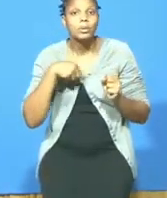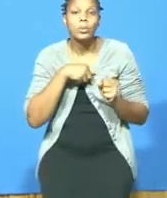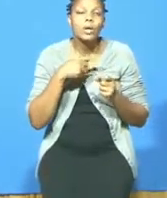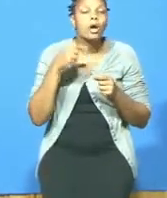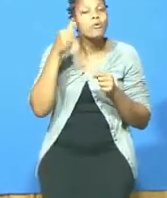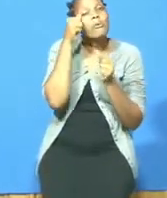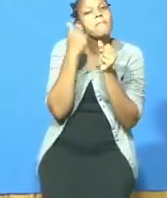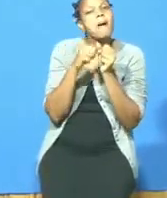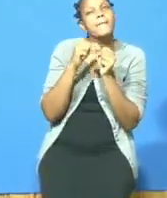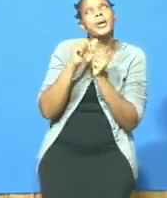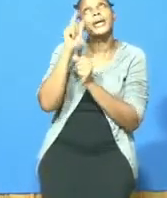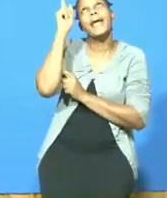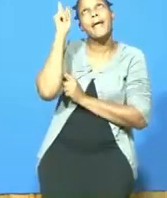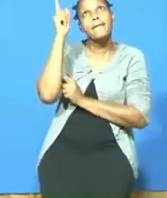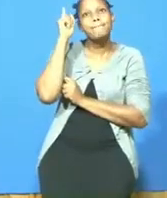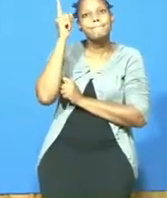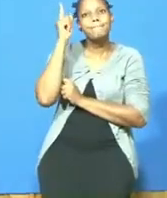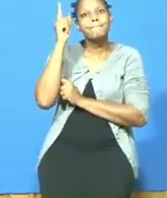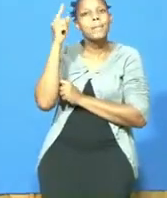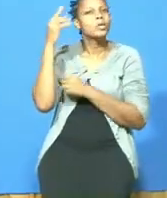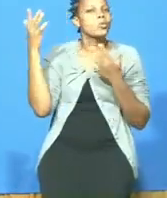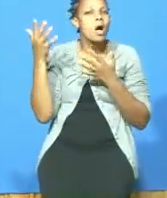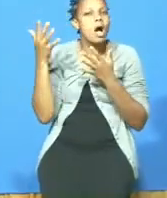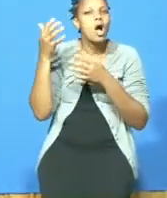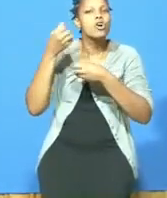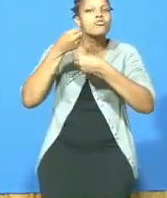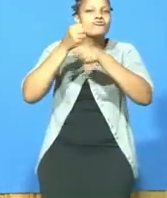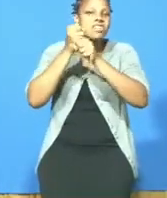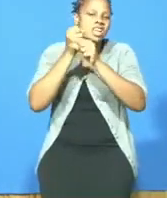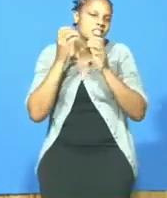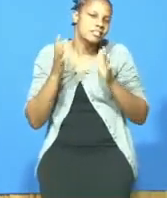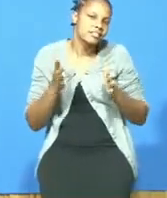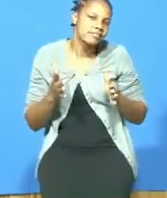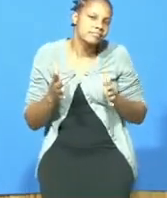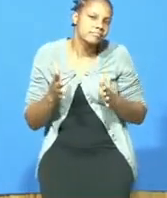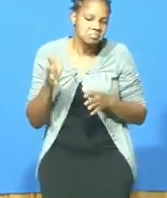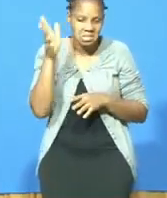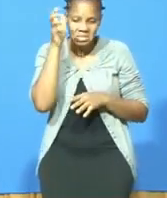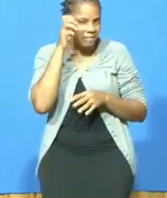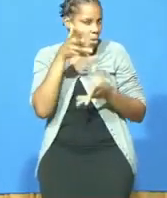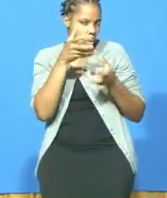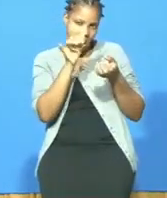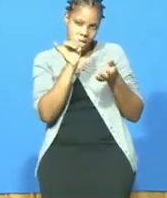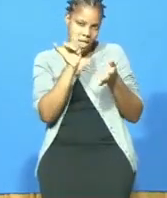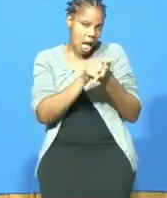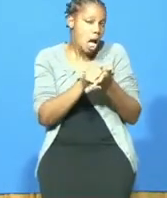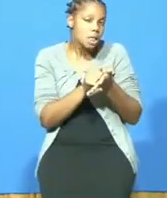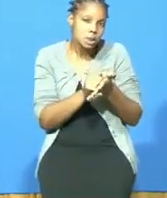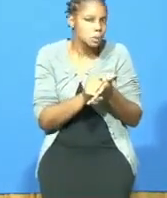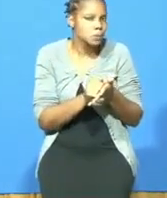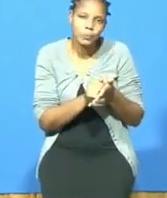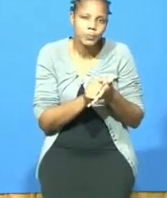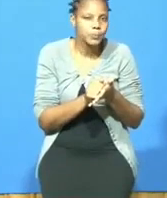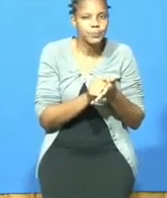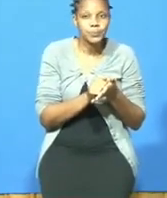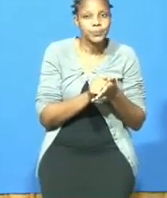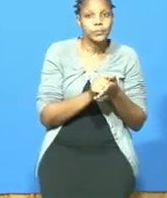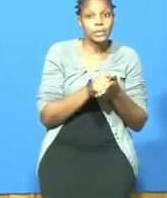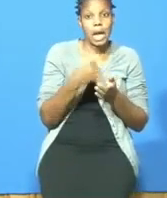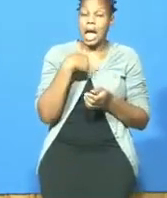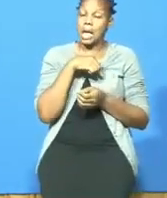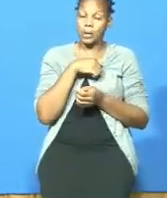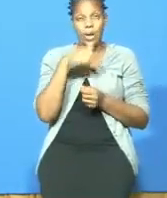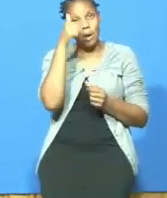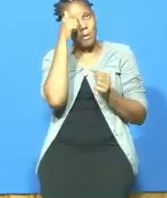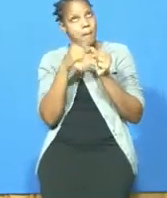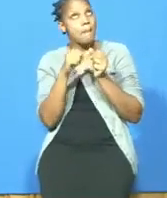remembering him as creator. And the devil doesn't want us to do that. And we are